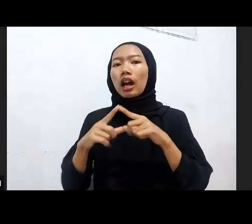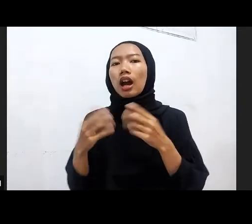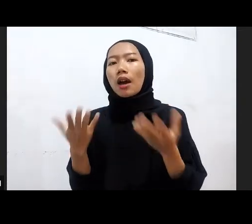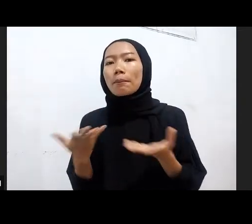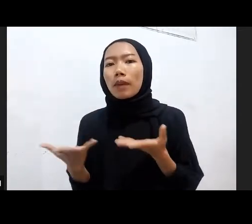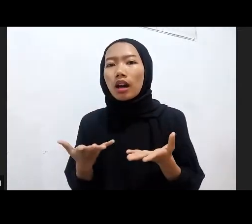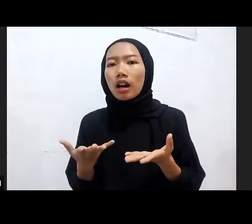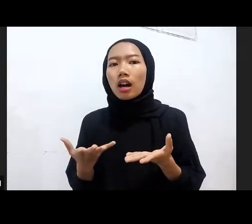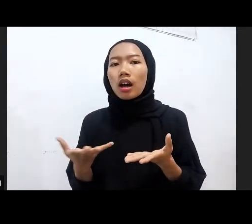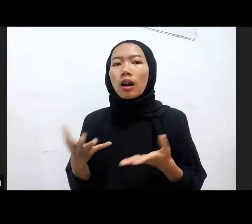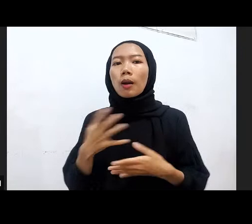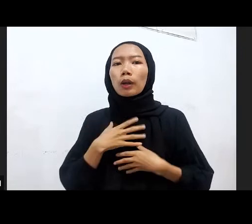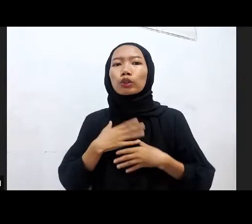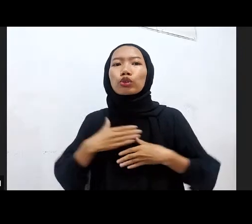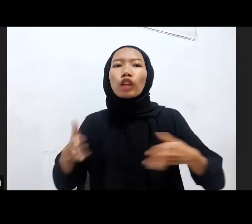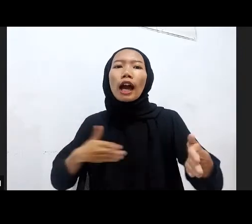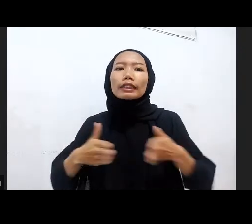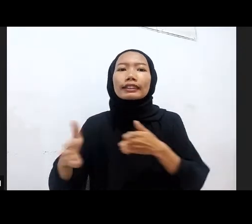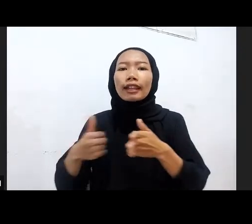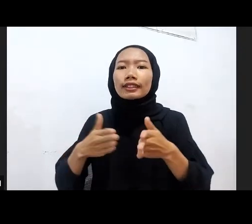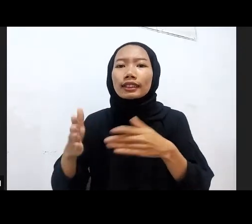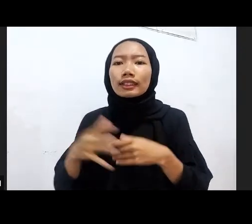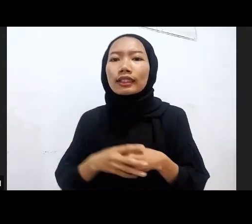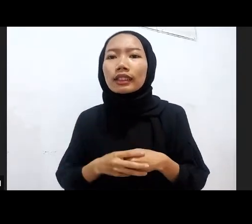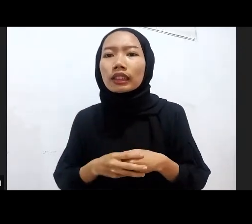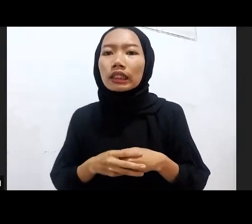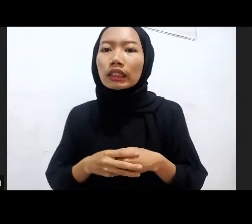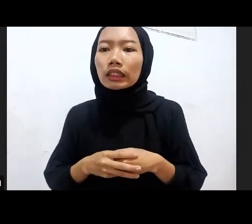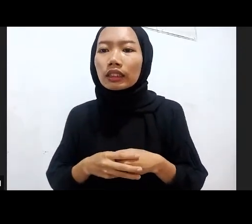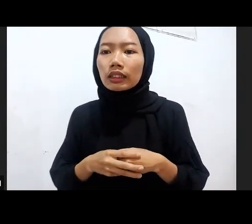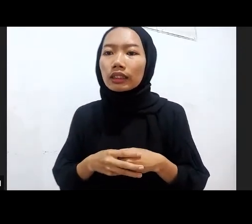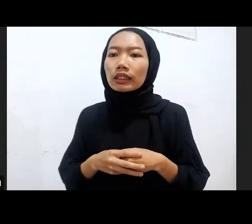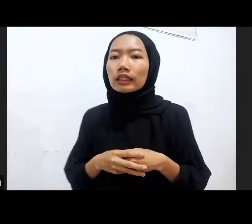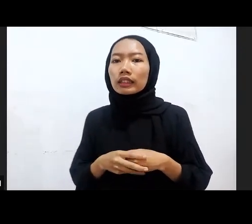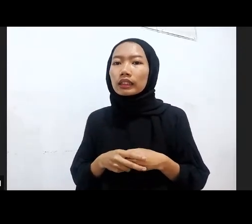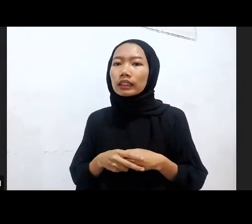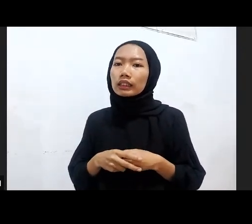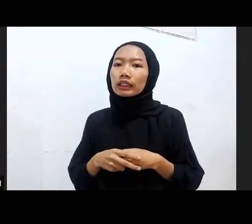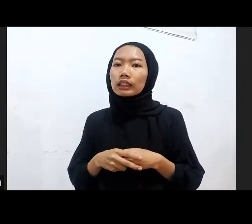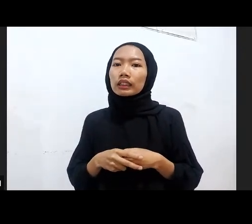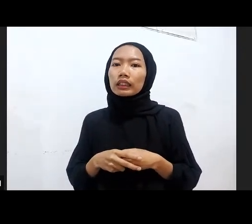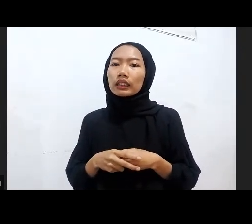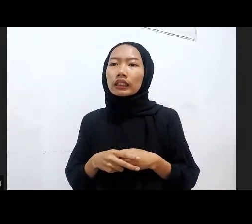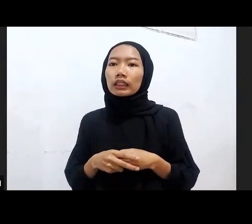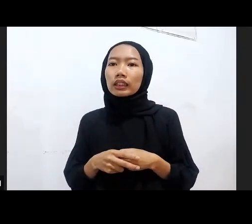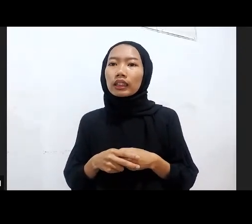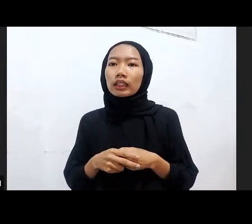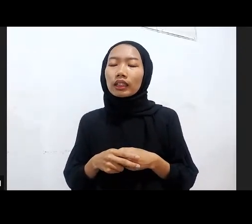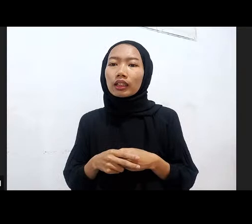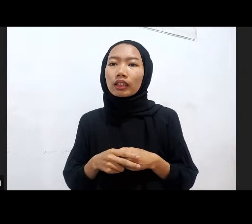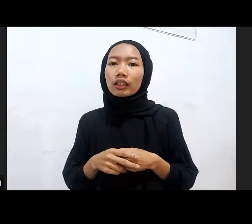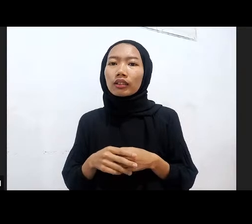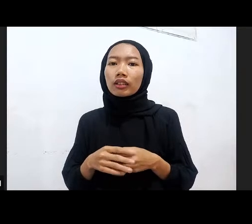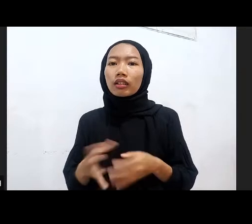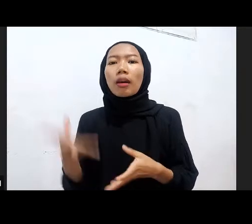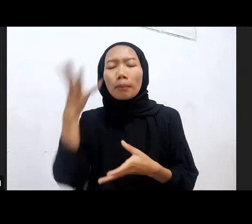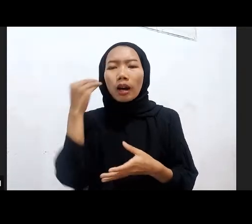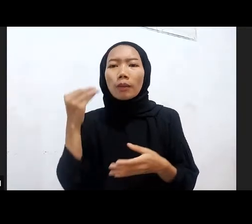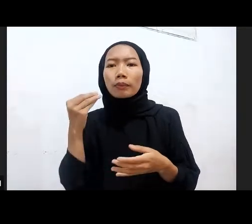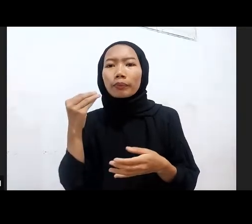the full life cycle of health. So one of the issues